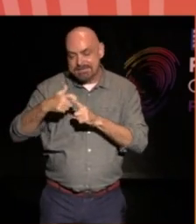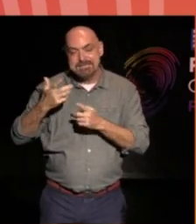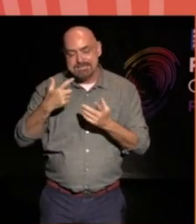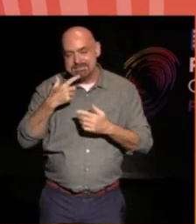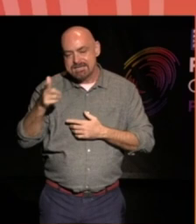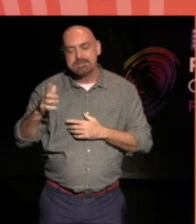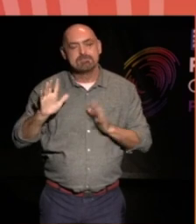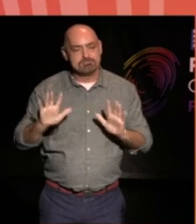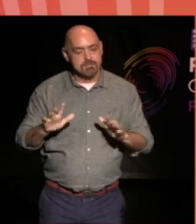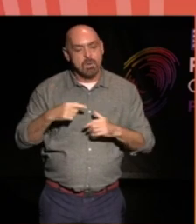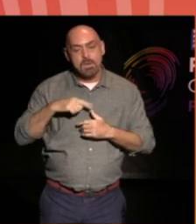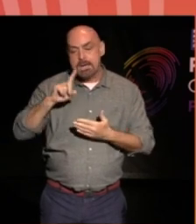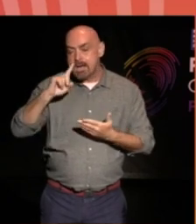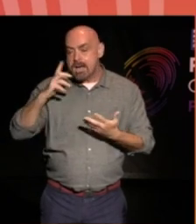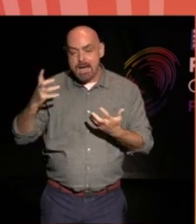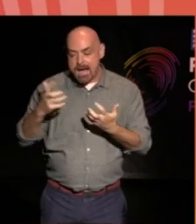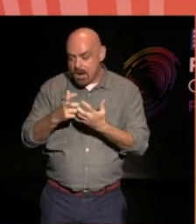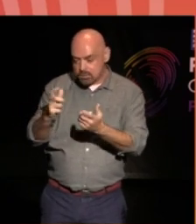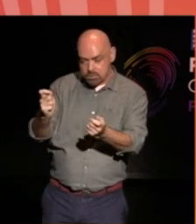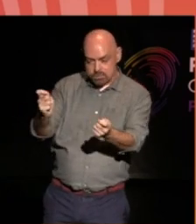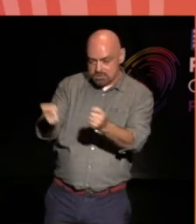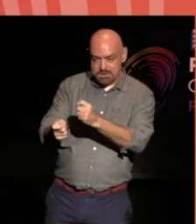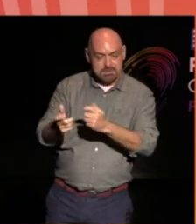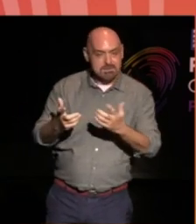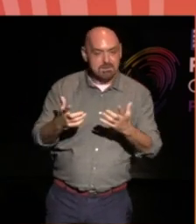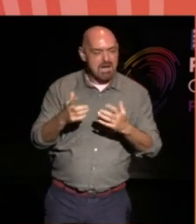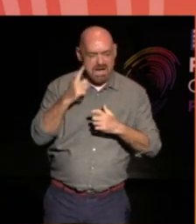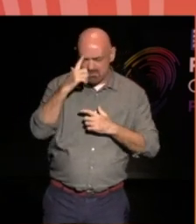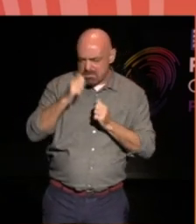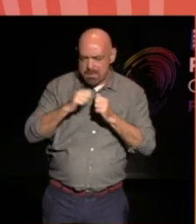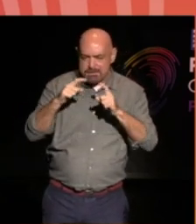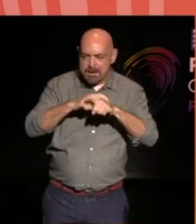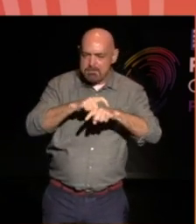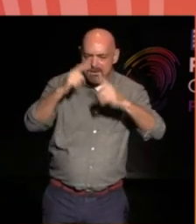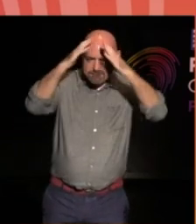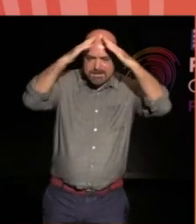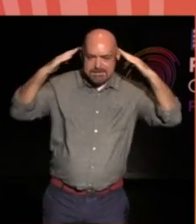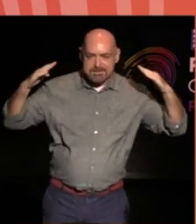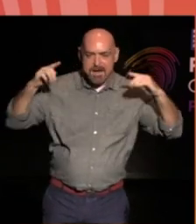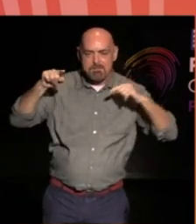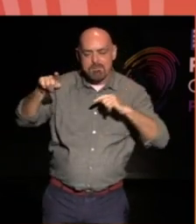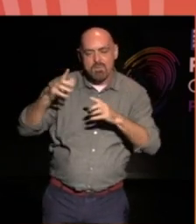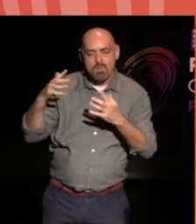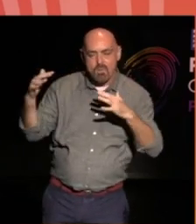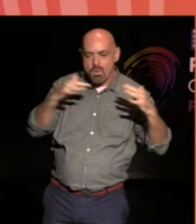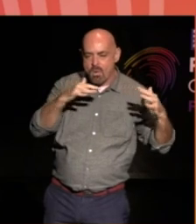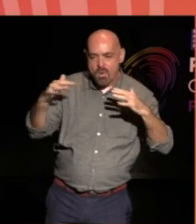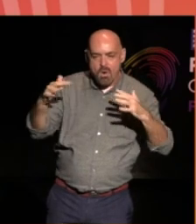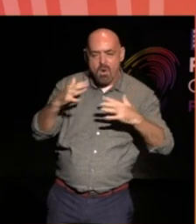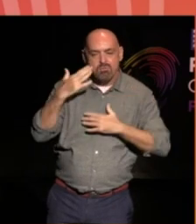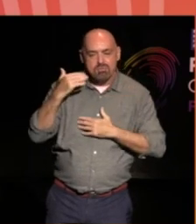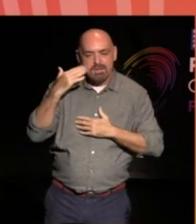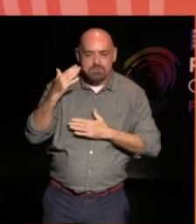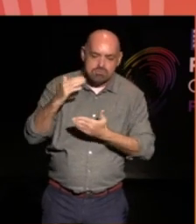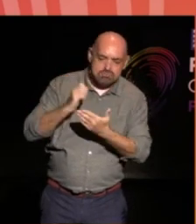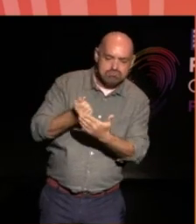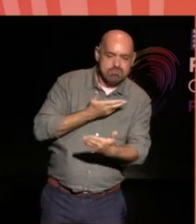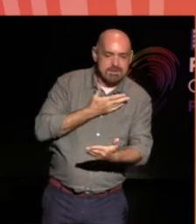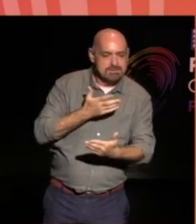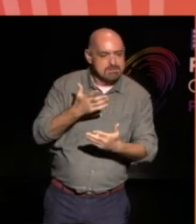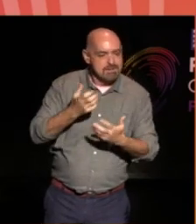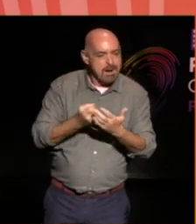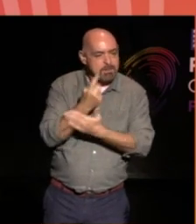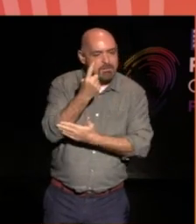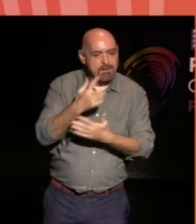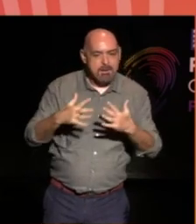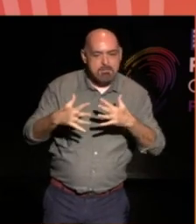decide you can make a change. Remember, this was the Vietnam War. This was where racial riots were happening in America. This was where there was a huge amount